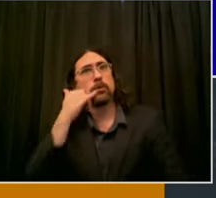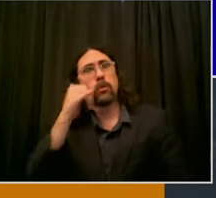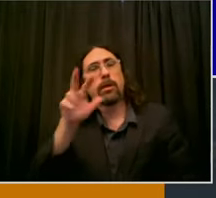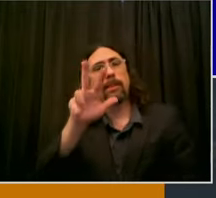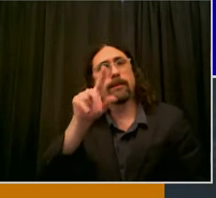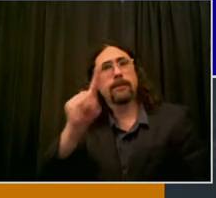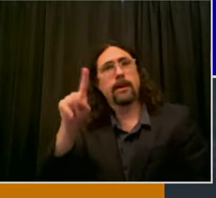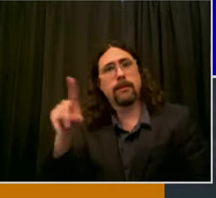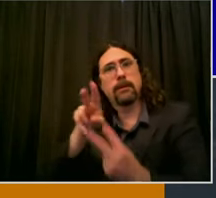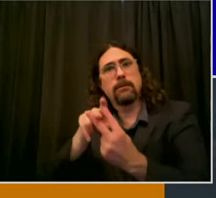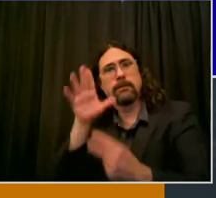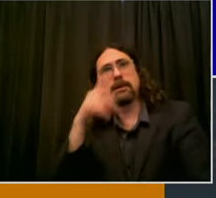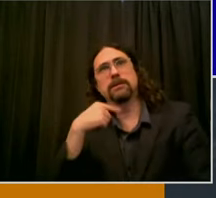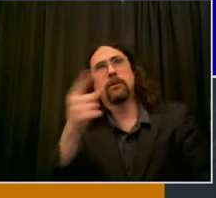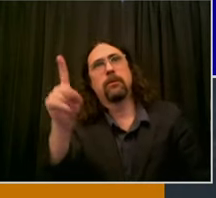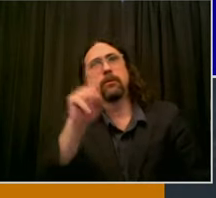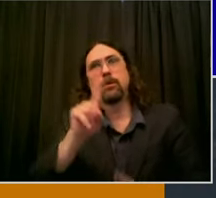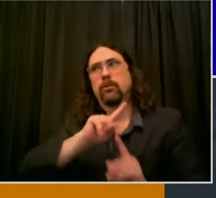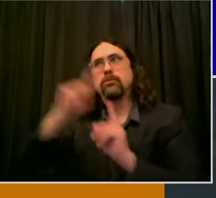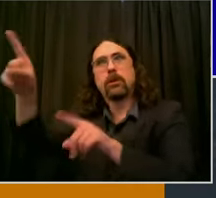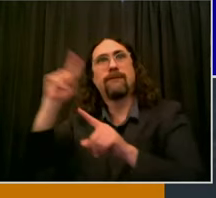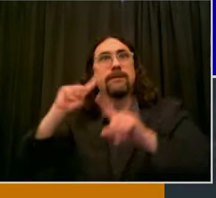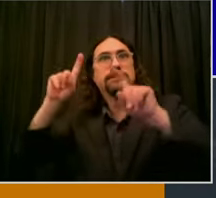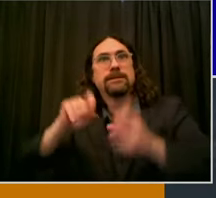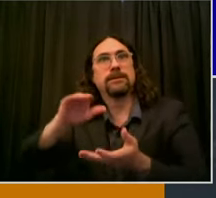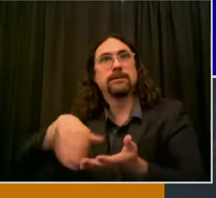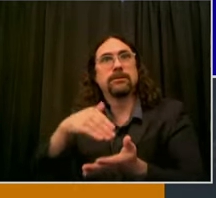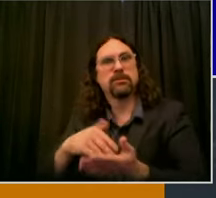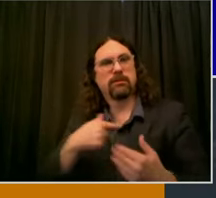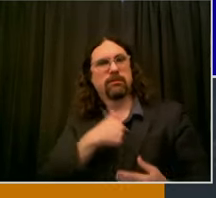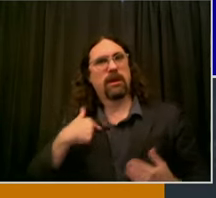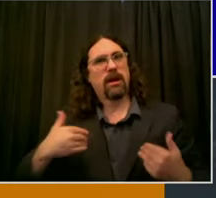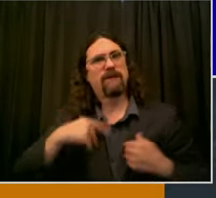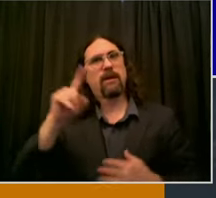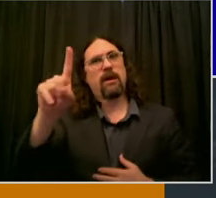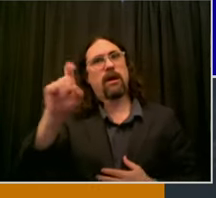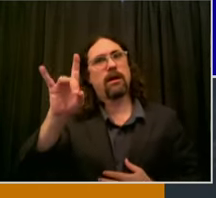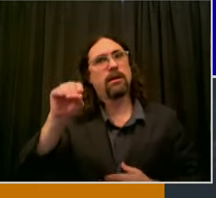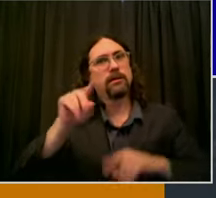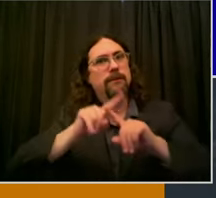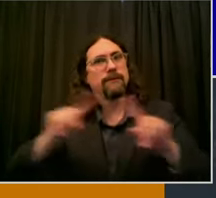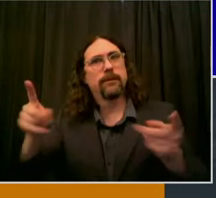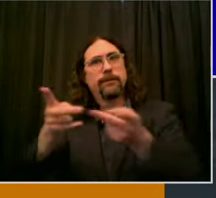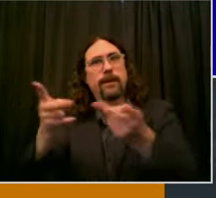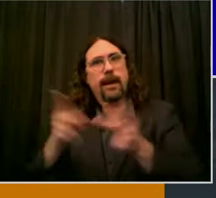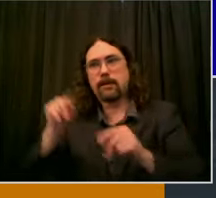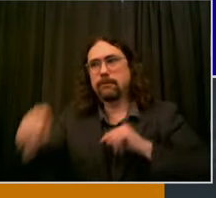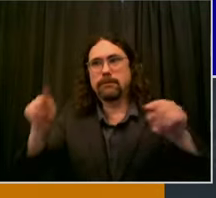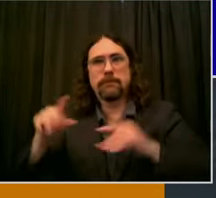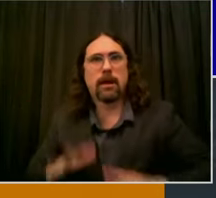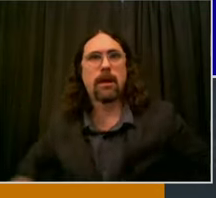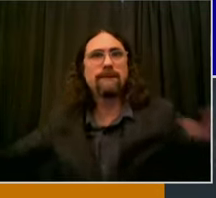forward. Also, testing is combined with tracing.